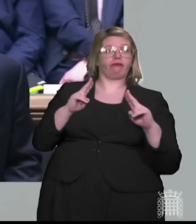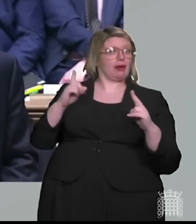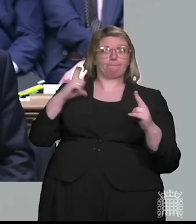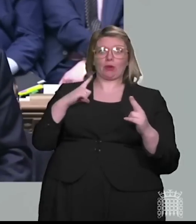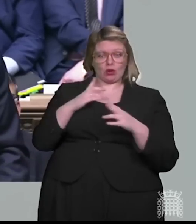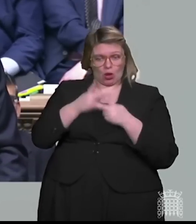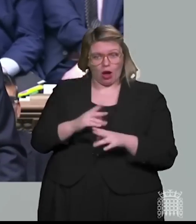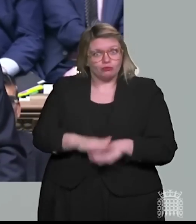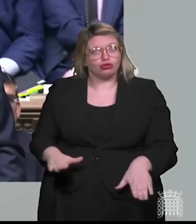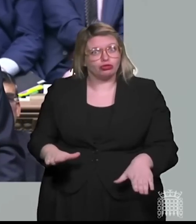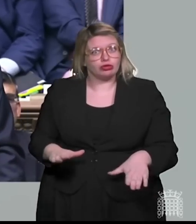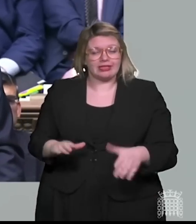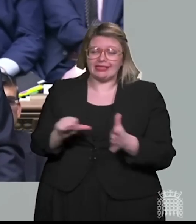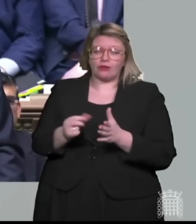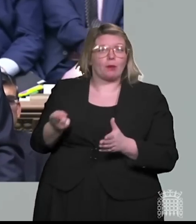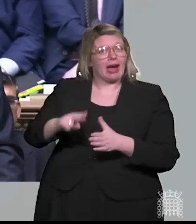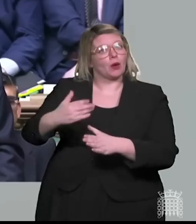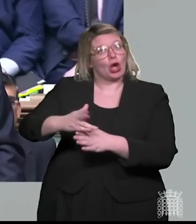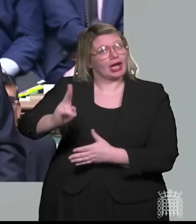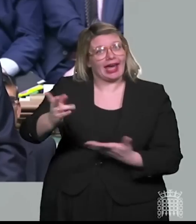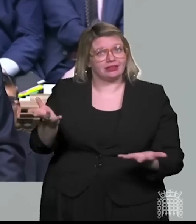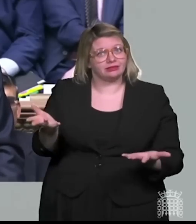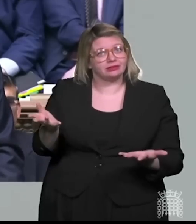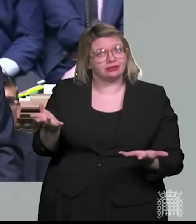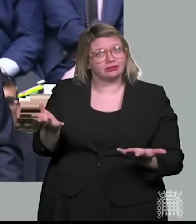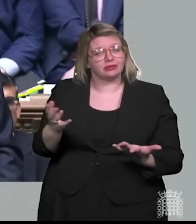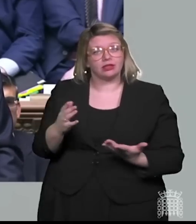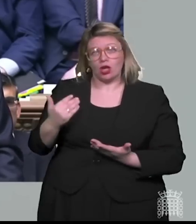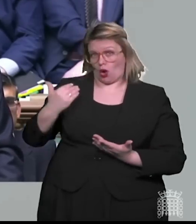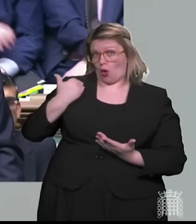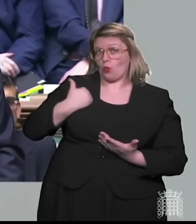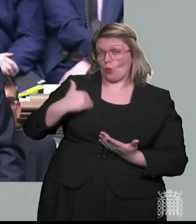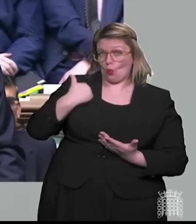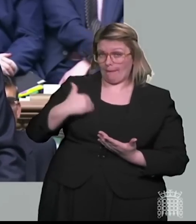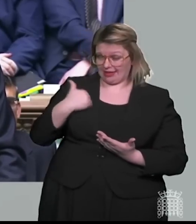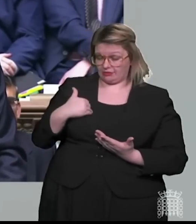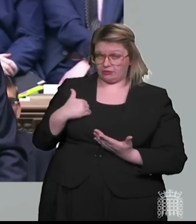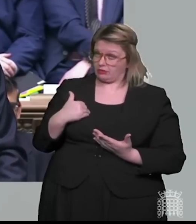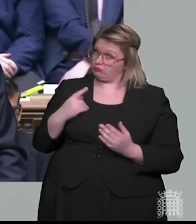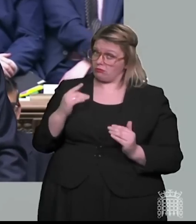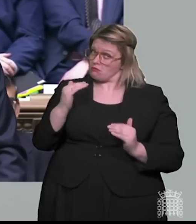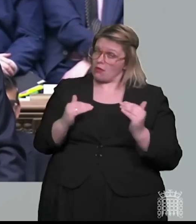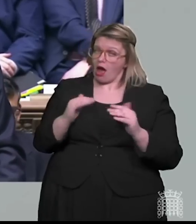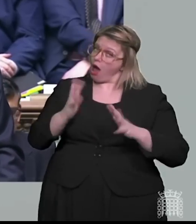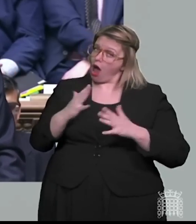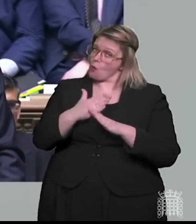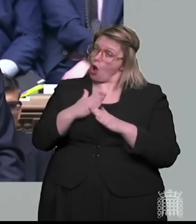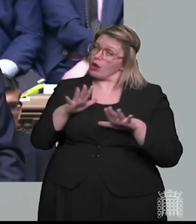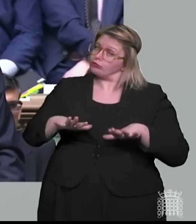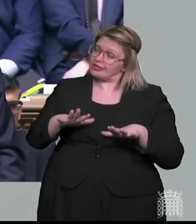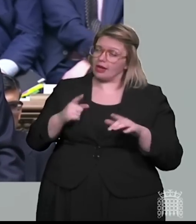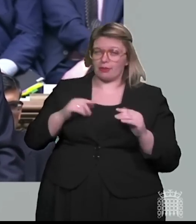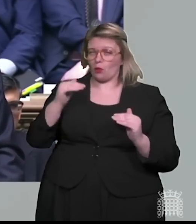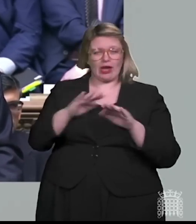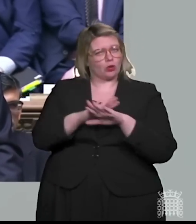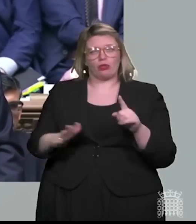end. Our female participation rate is higher than average for OECD economies, but we trail